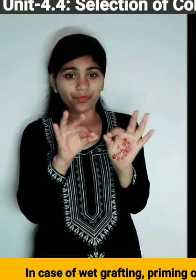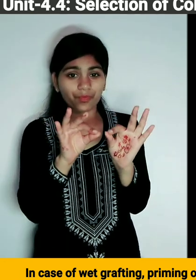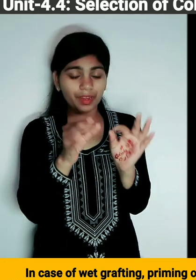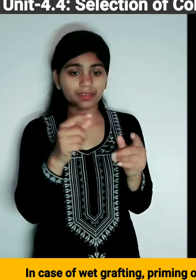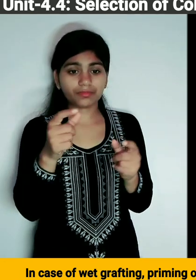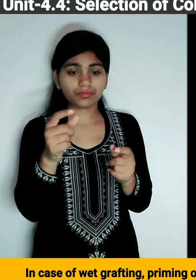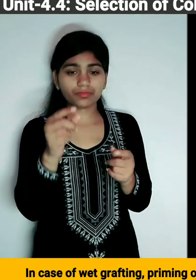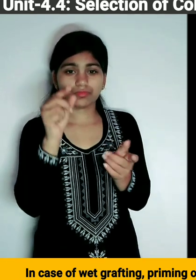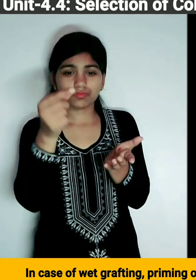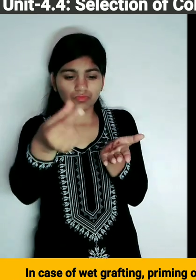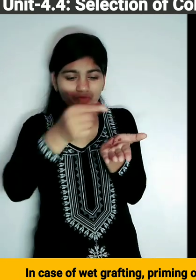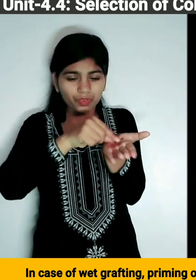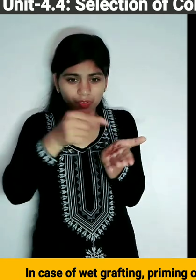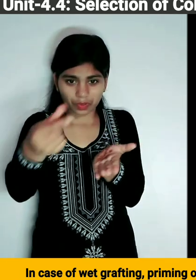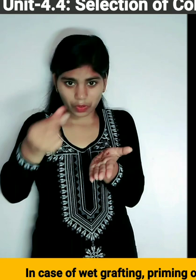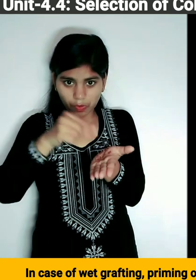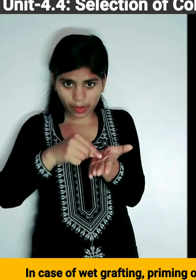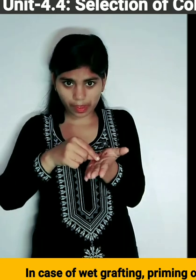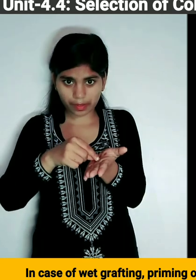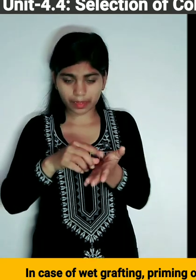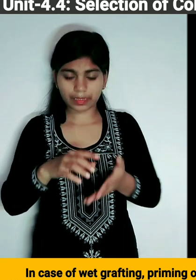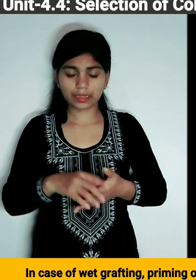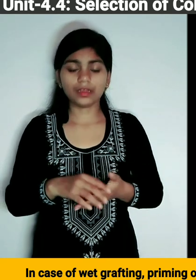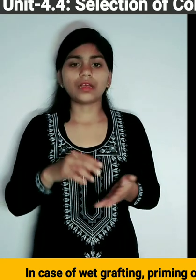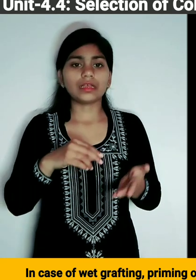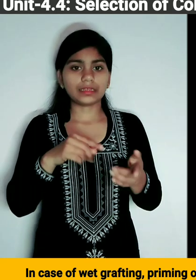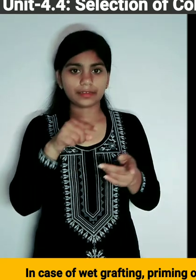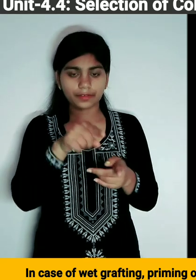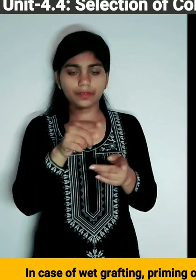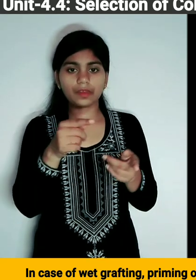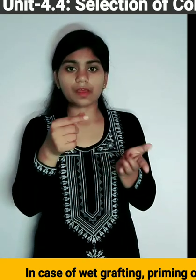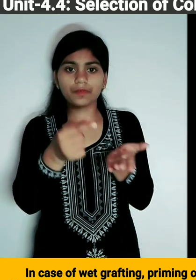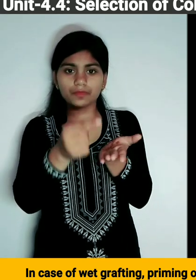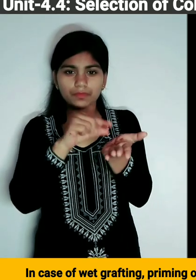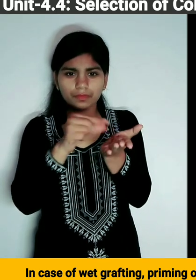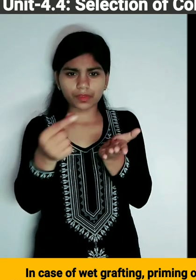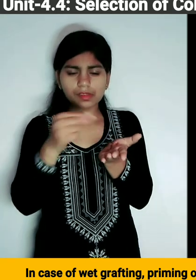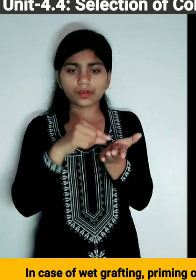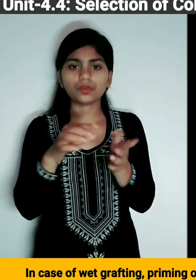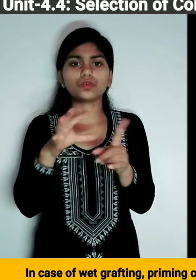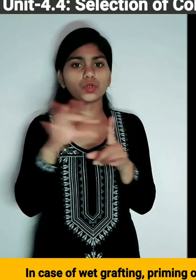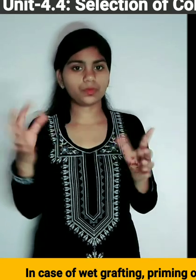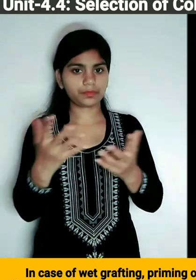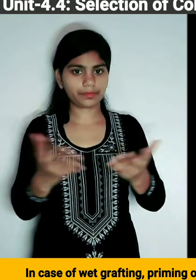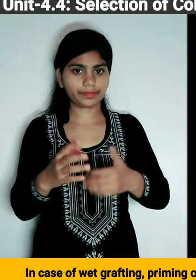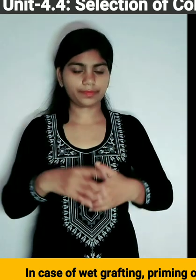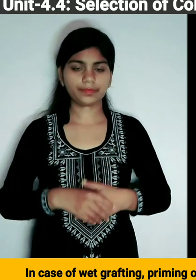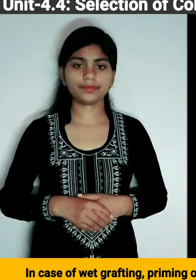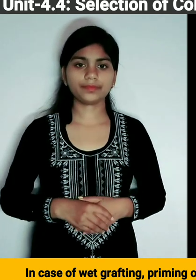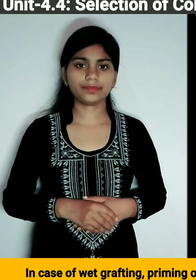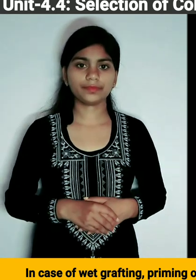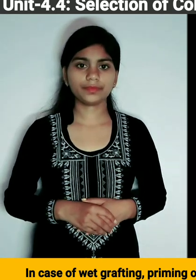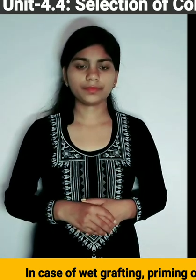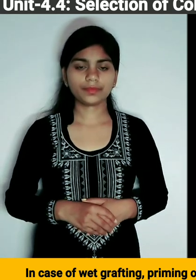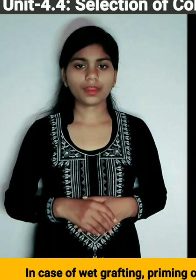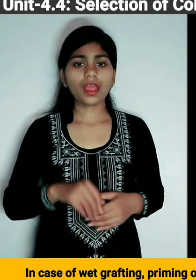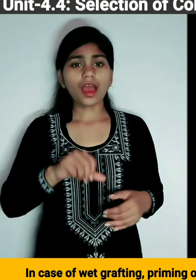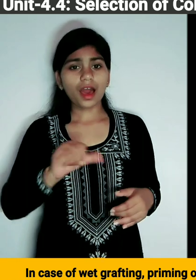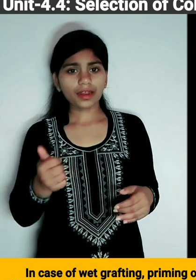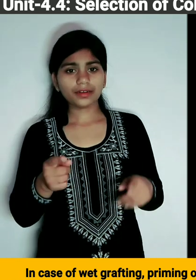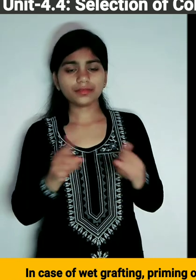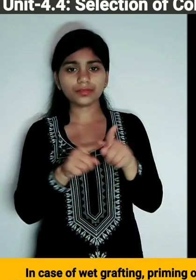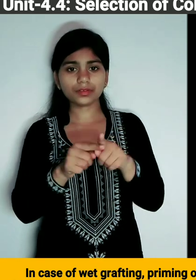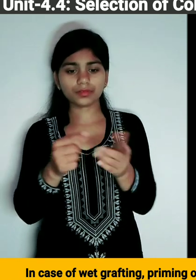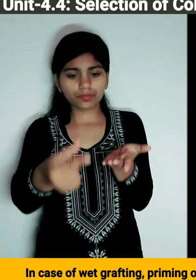is done before grafting of larva. Another method is double